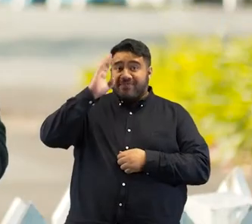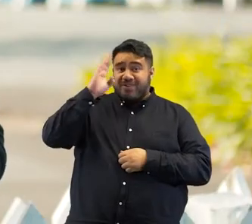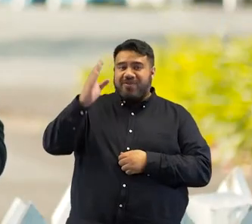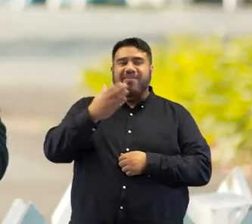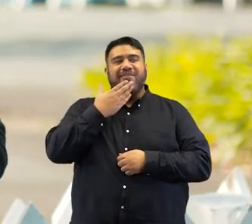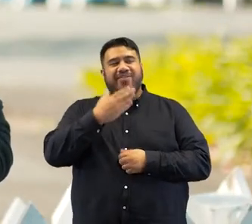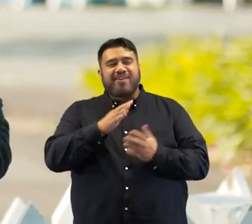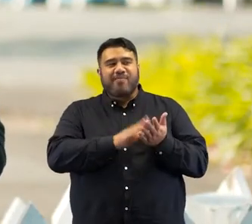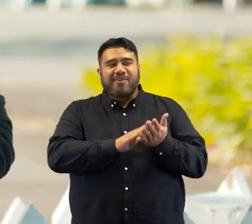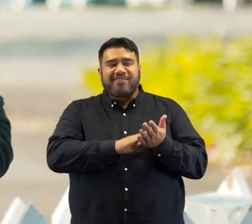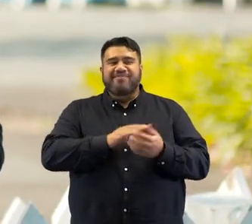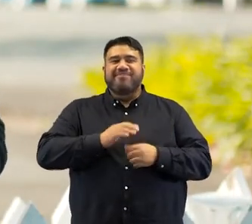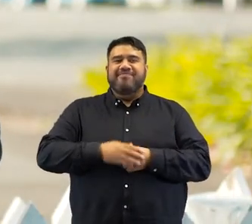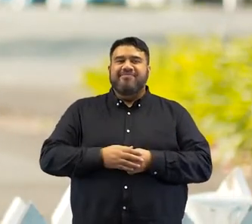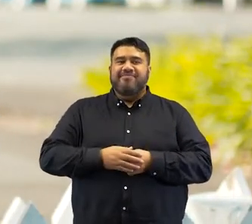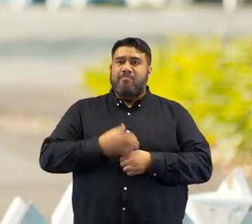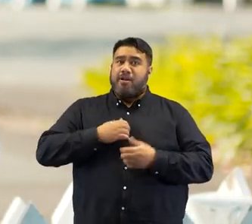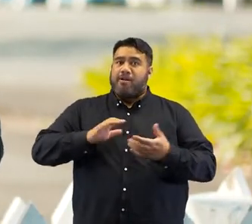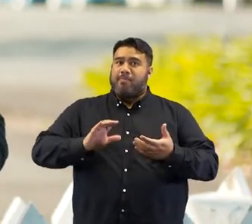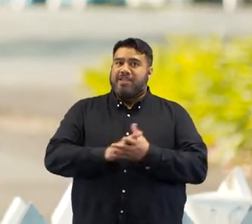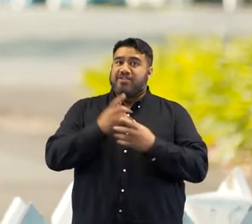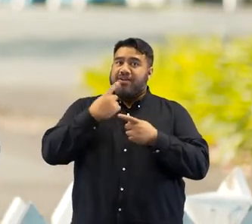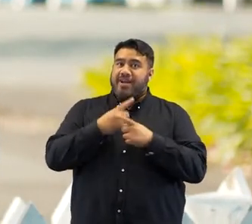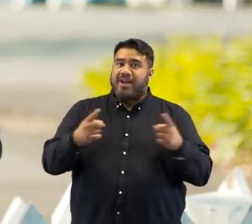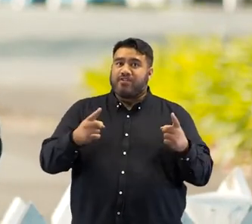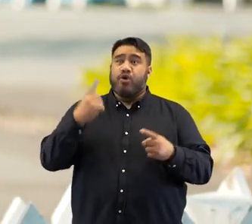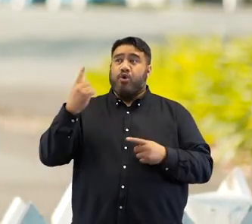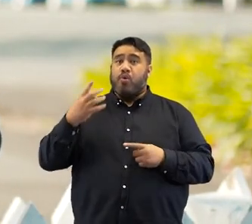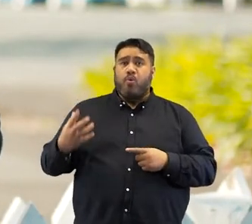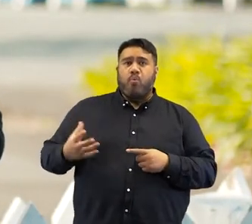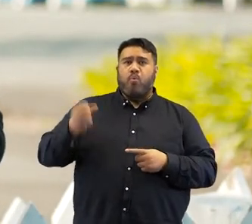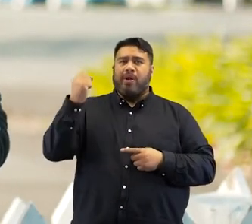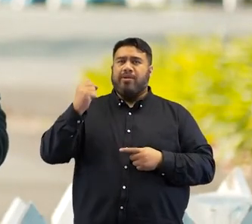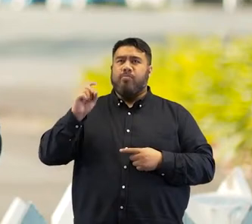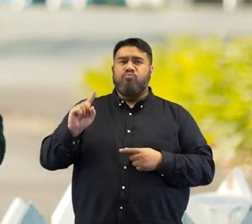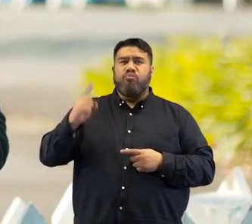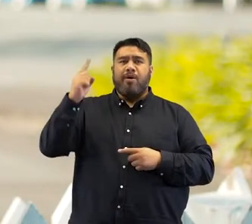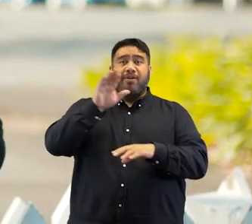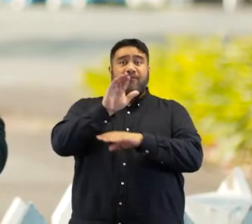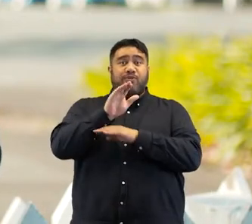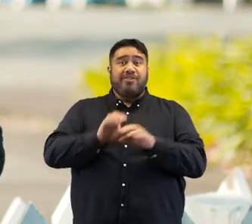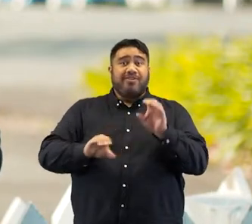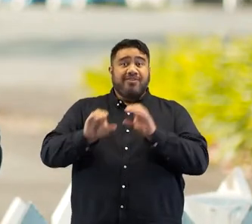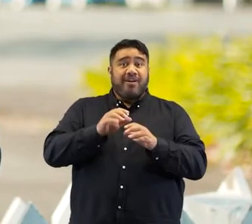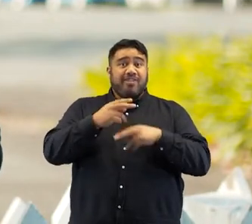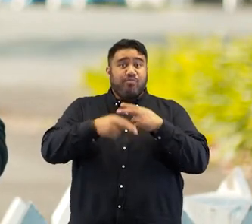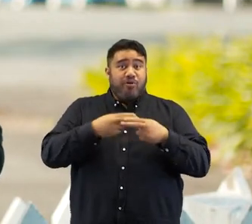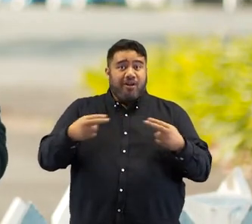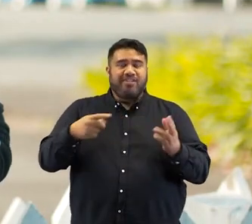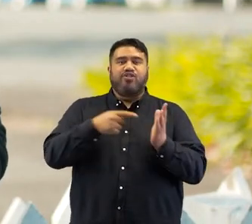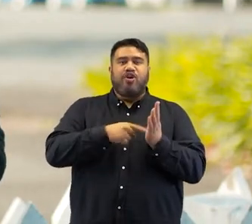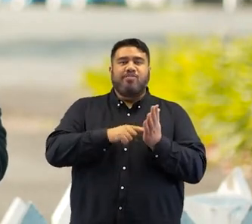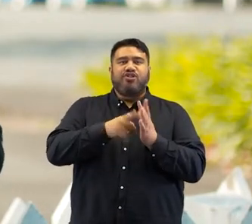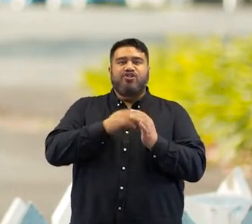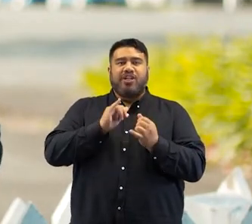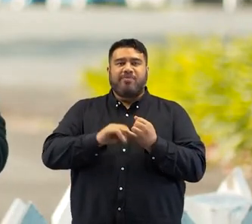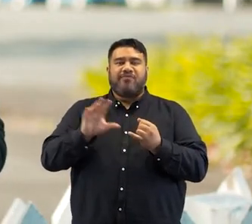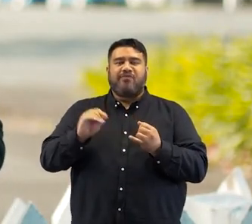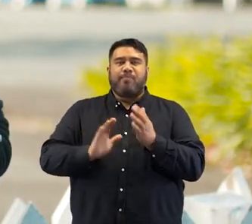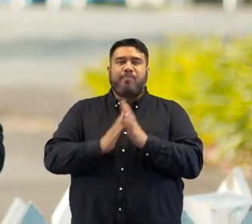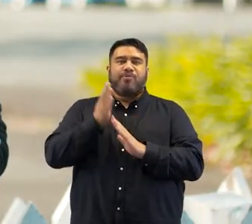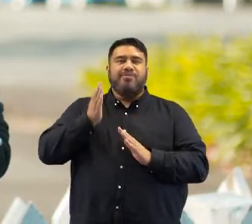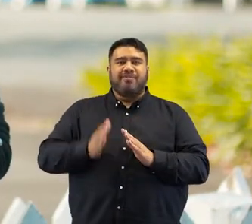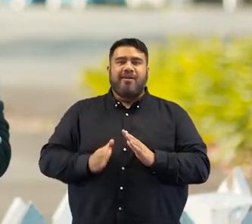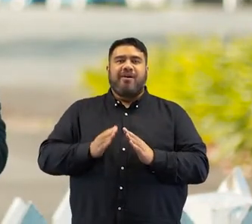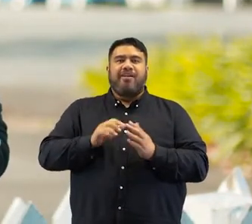Kia ora and thank you, Marnie. It is my great pleasure to announce that the winner of the Prime Minister's Future Scientist Prize is Thomas James from Burnside High